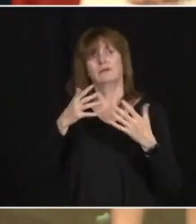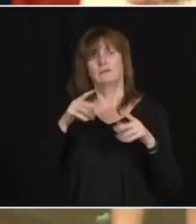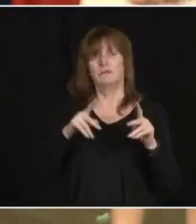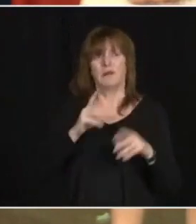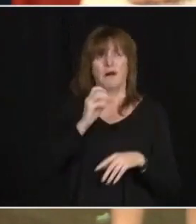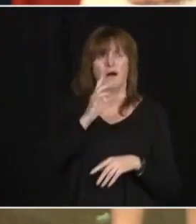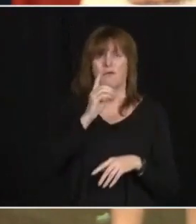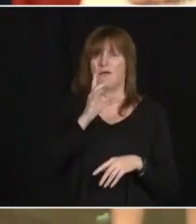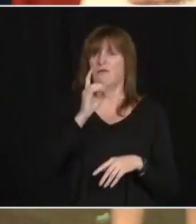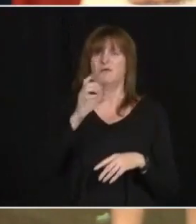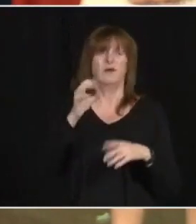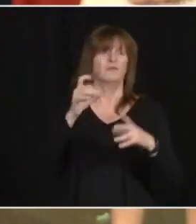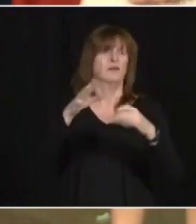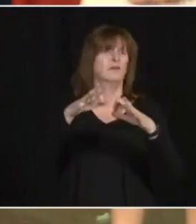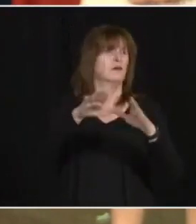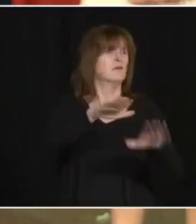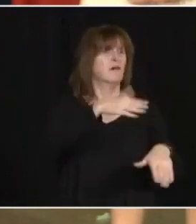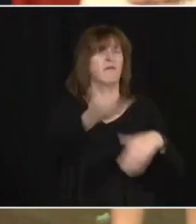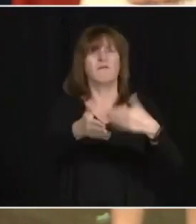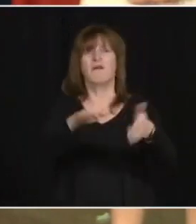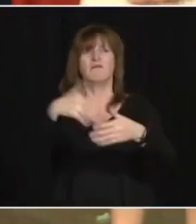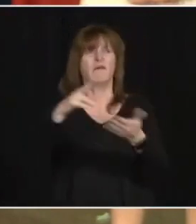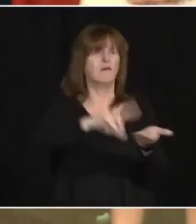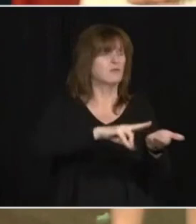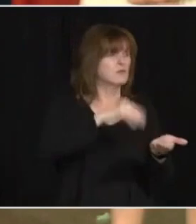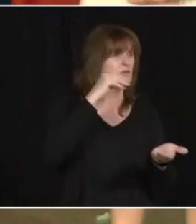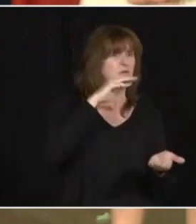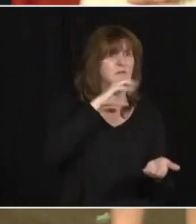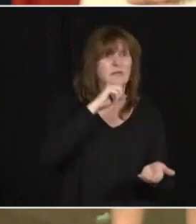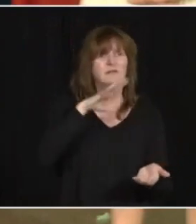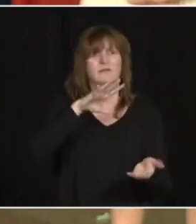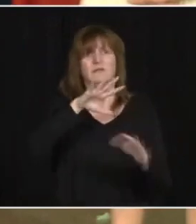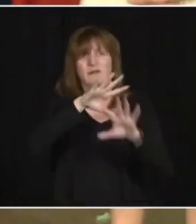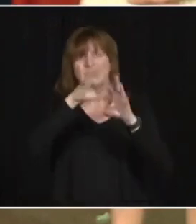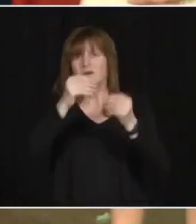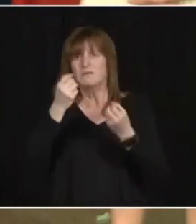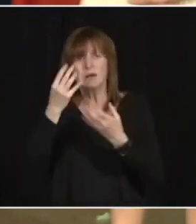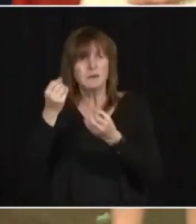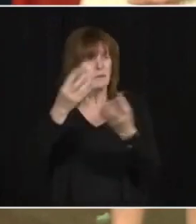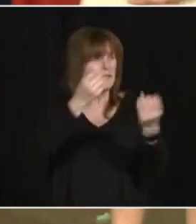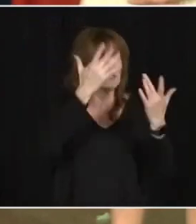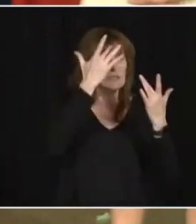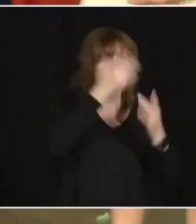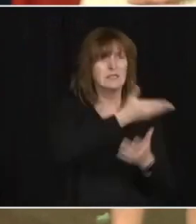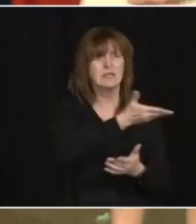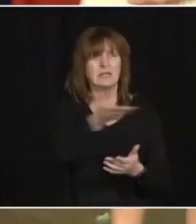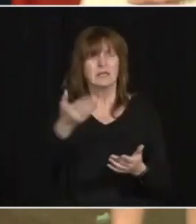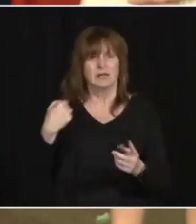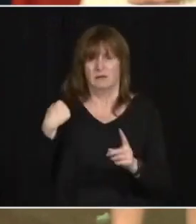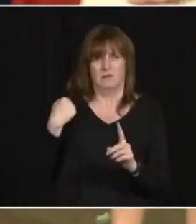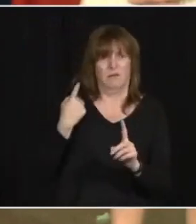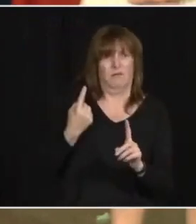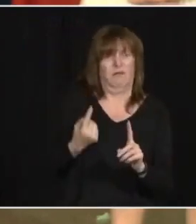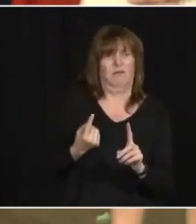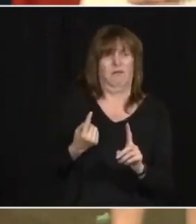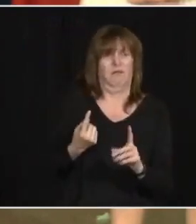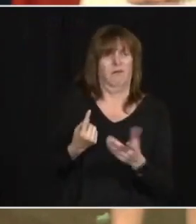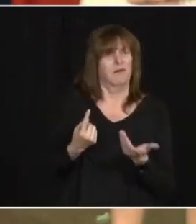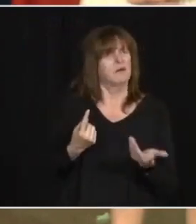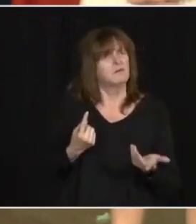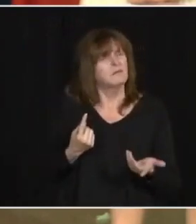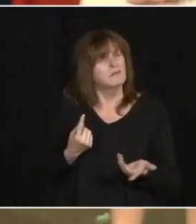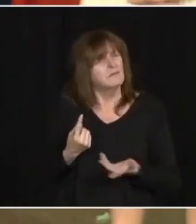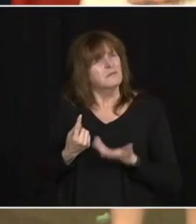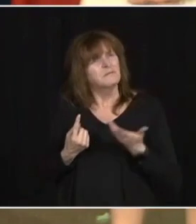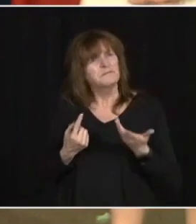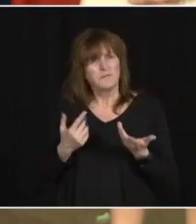sick. Of all the measures you've taken to date when it comes to long-term care homes, do you feel like if you've taken one of those